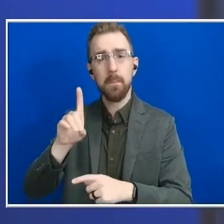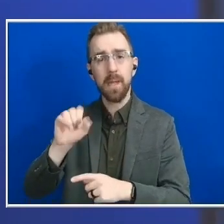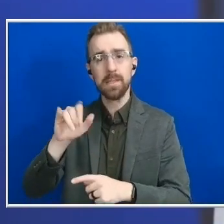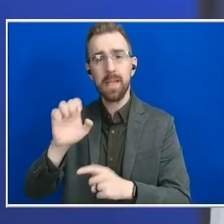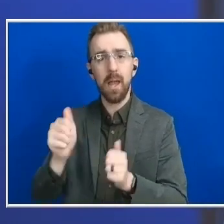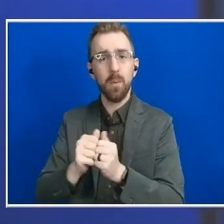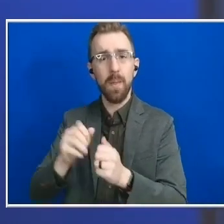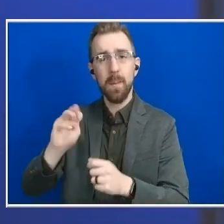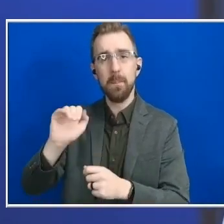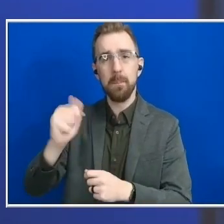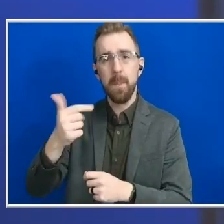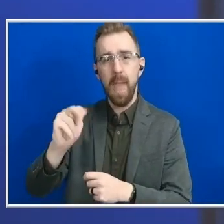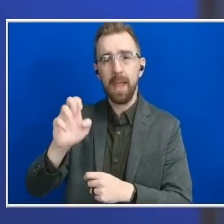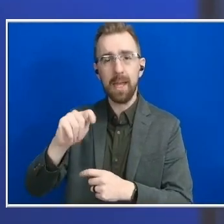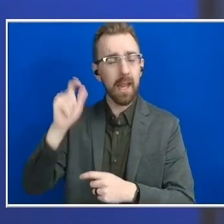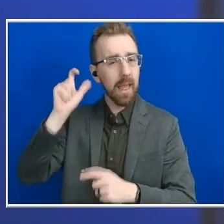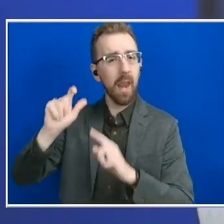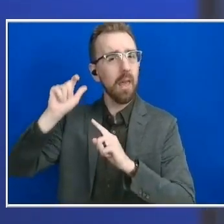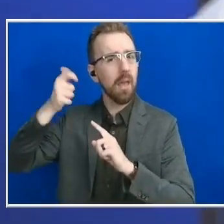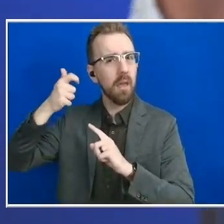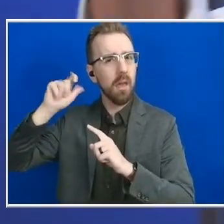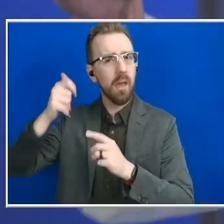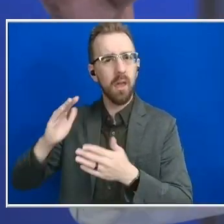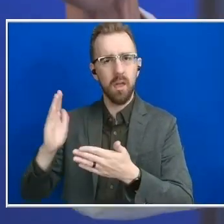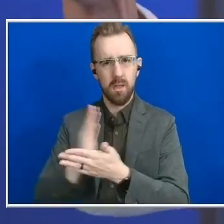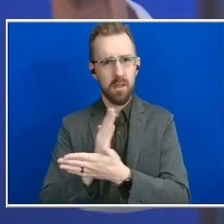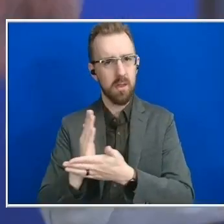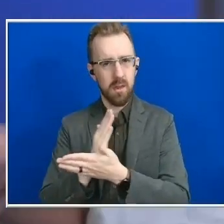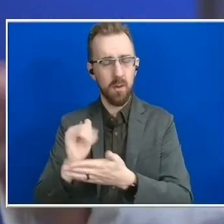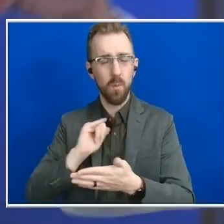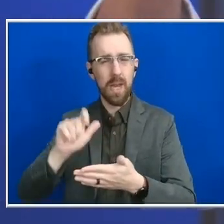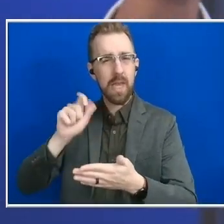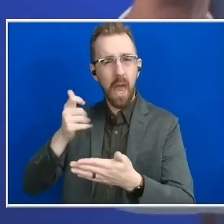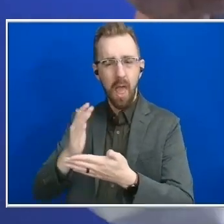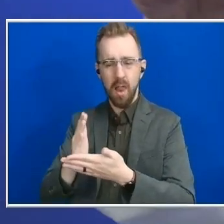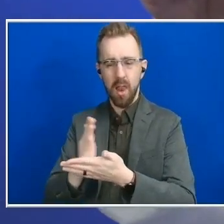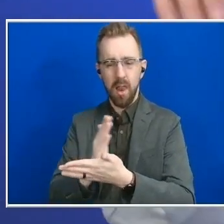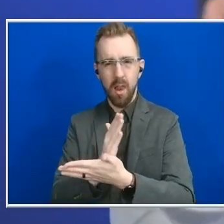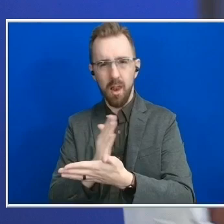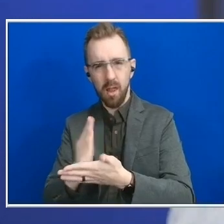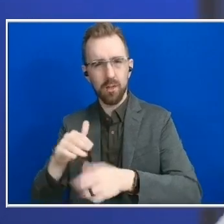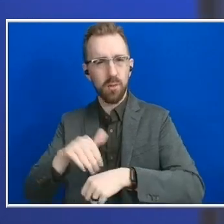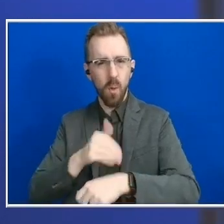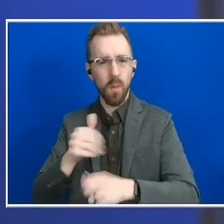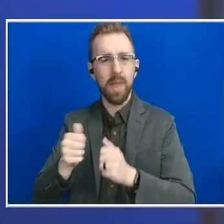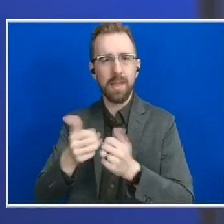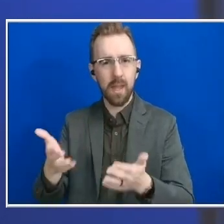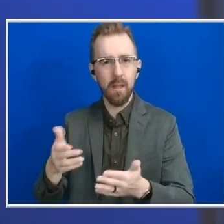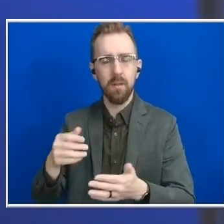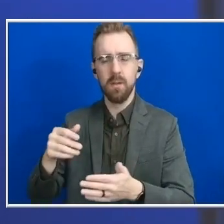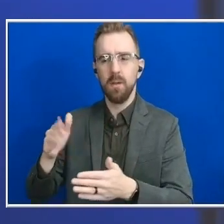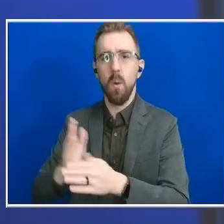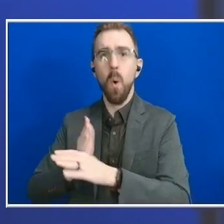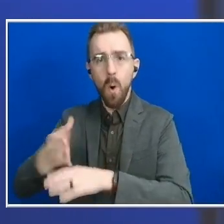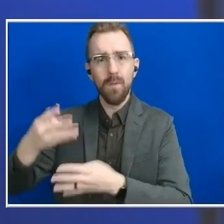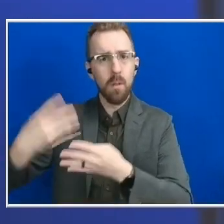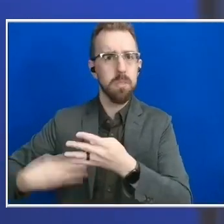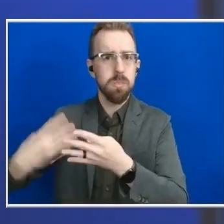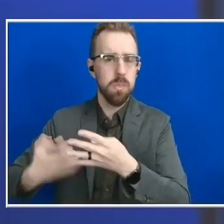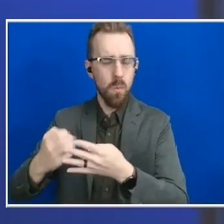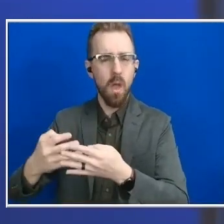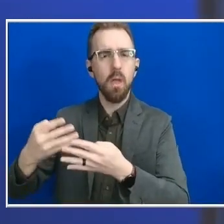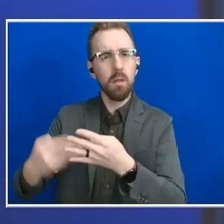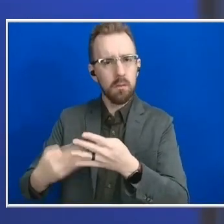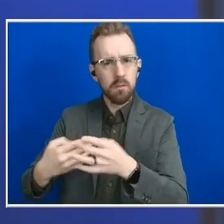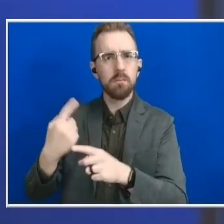the office to slowly get it to the sweet spot without passing over into the region of overdrainage. The point being, after the surgery, it's